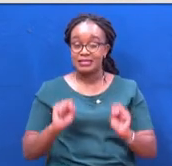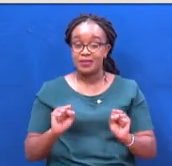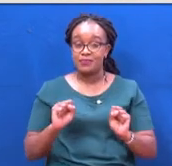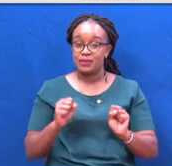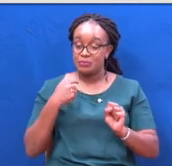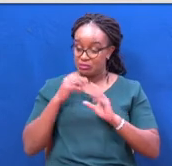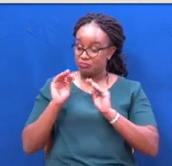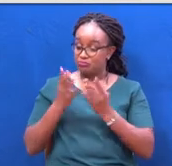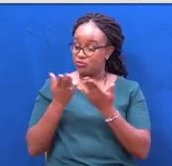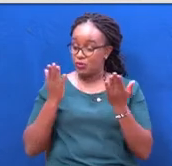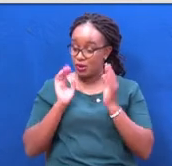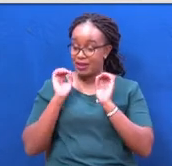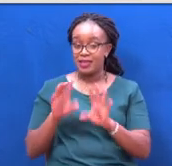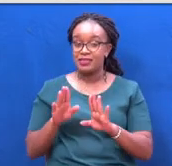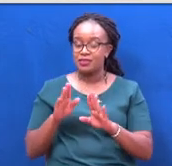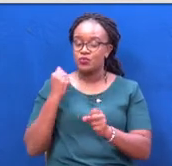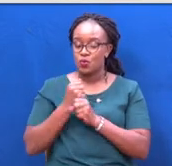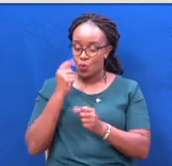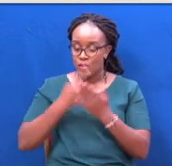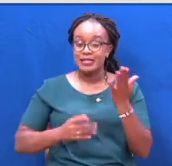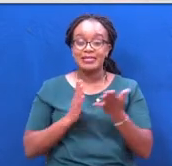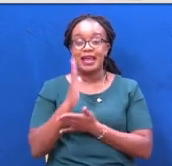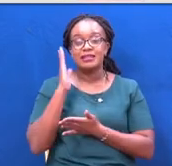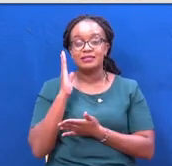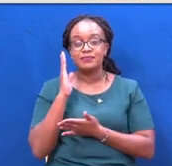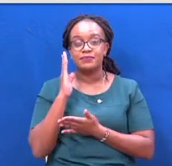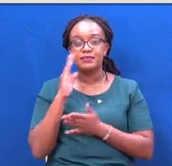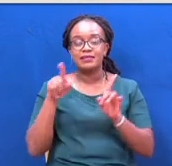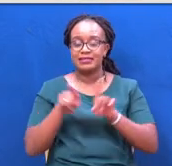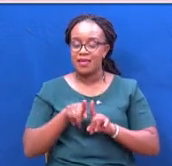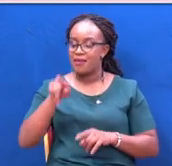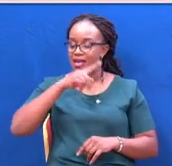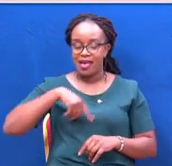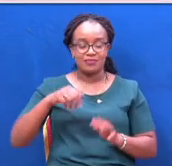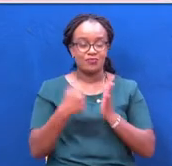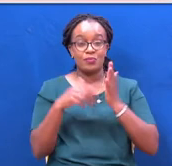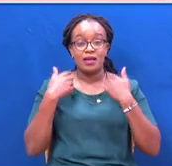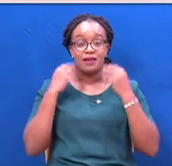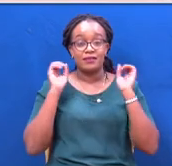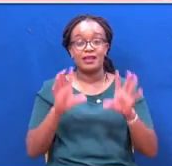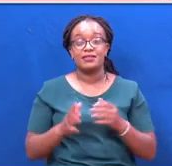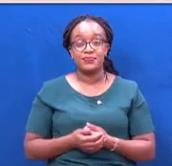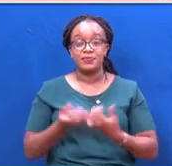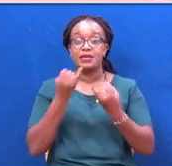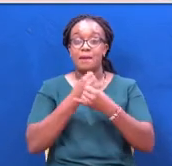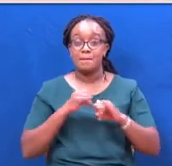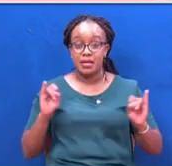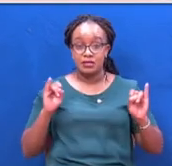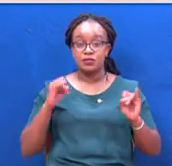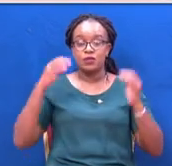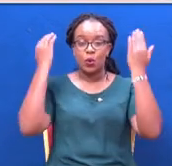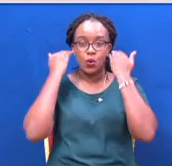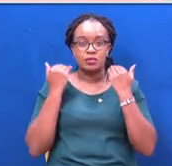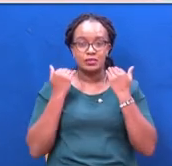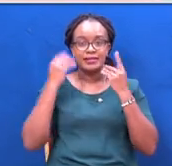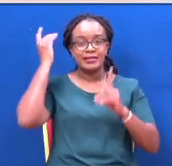chochote. Fanya haki tu. Na sisi hatutakuwa na shida. The independence of the judiciary in